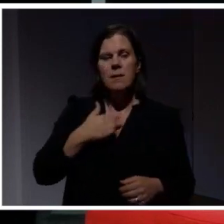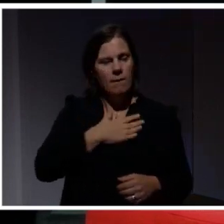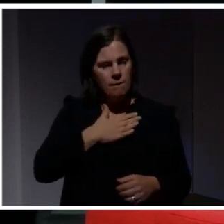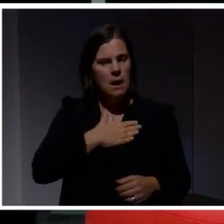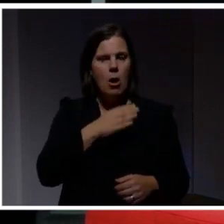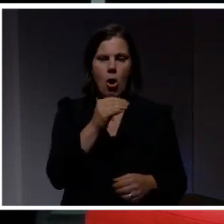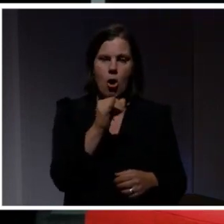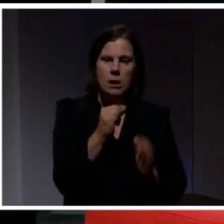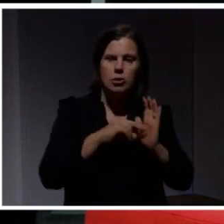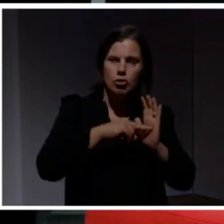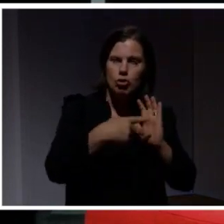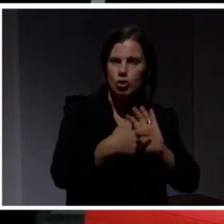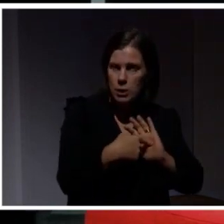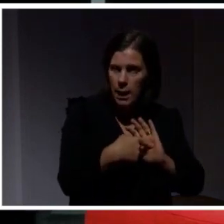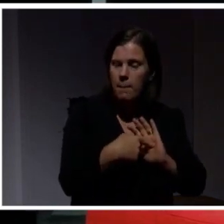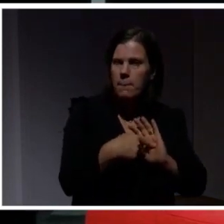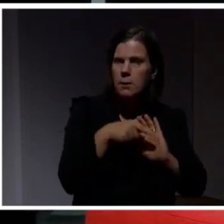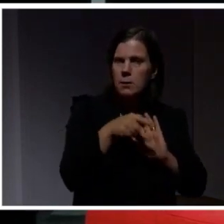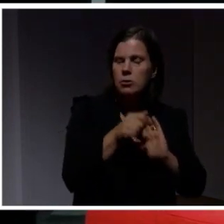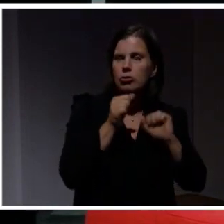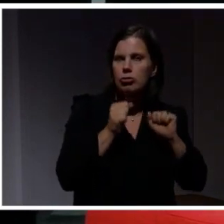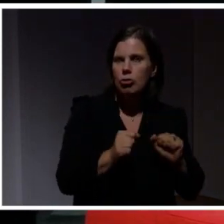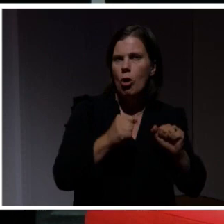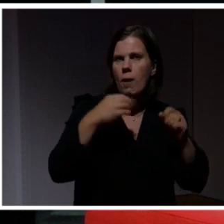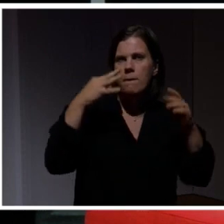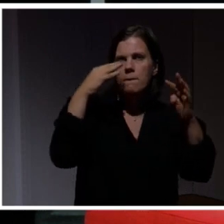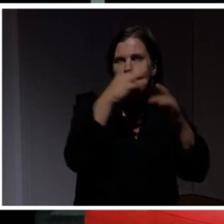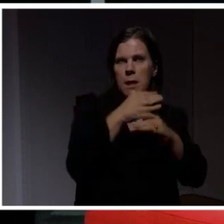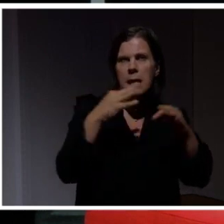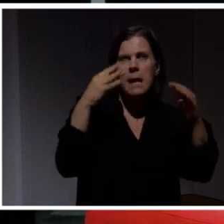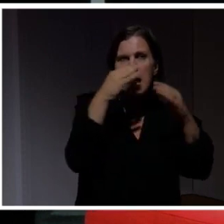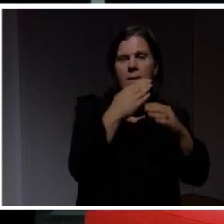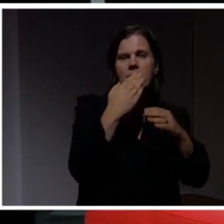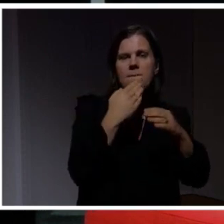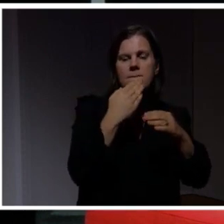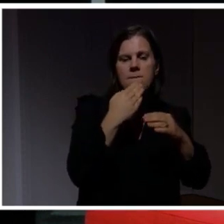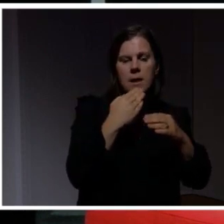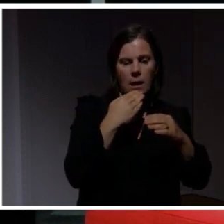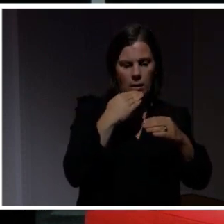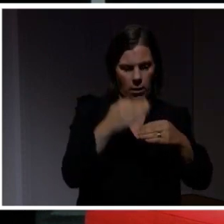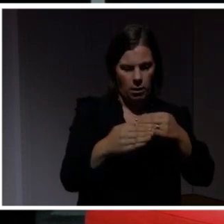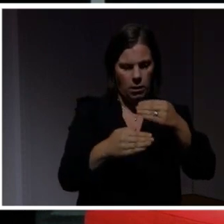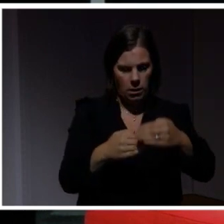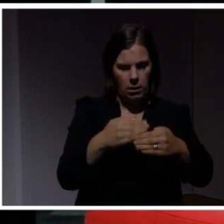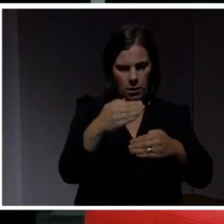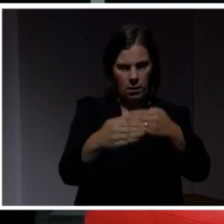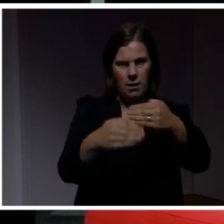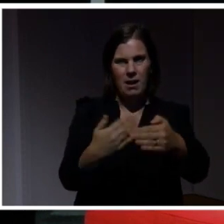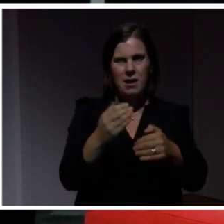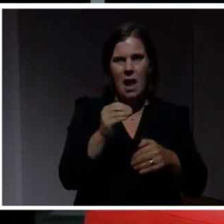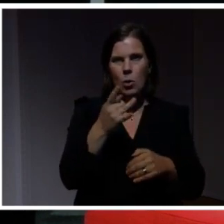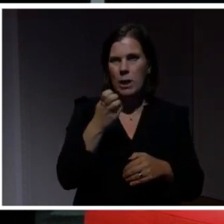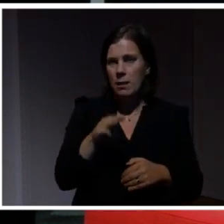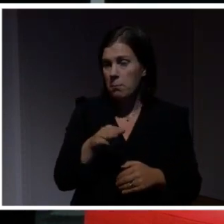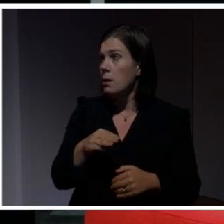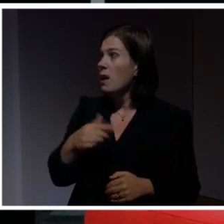want an AI system really to figure out the exact steps of the algorithm a little bit by itself. And let me